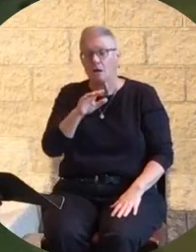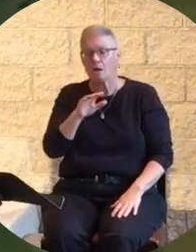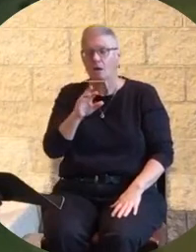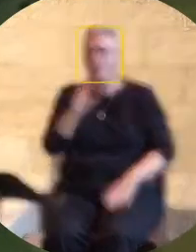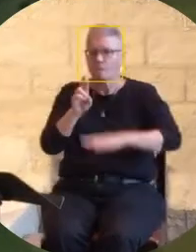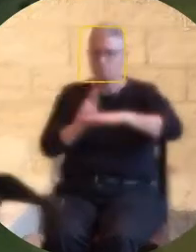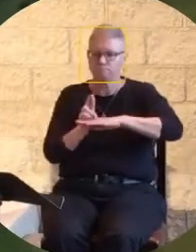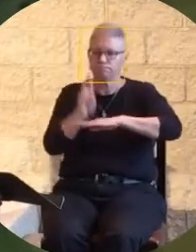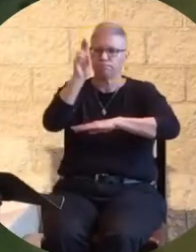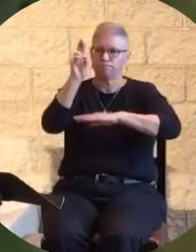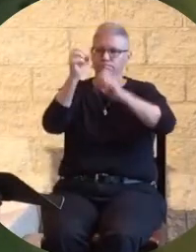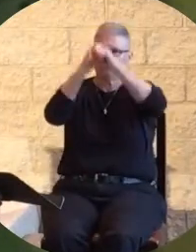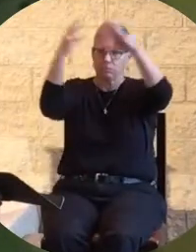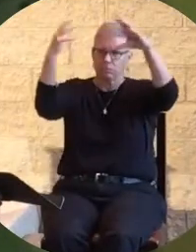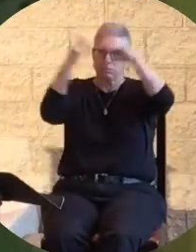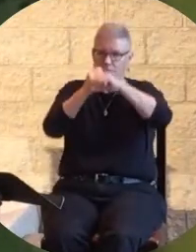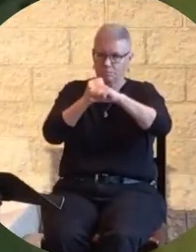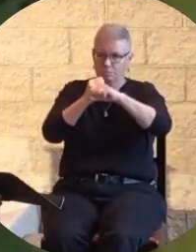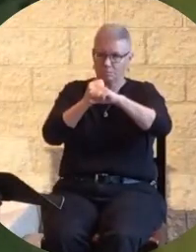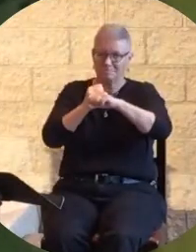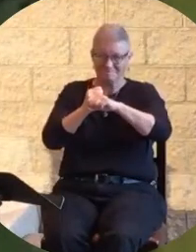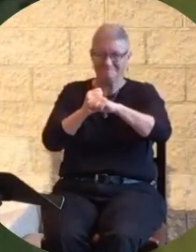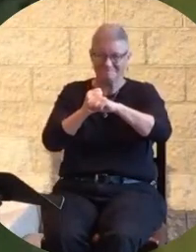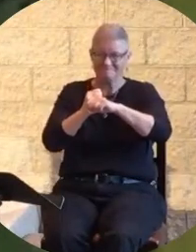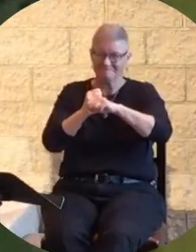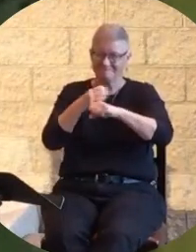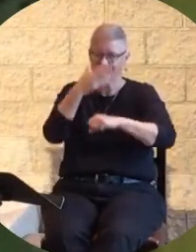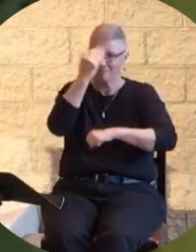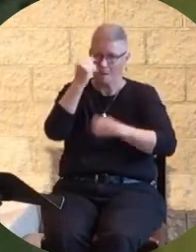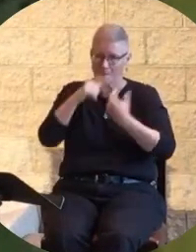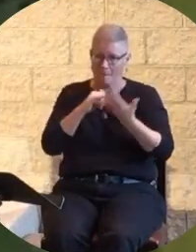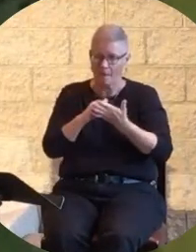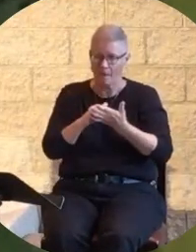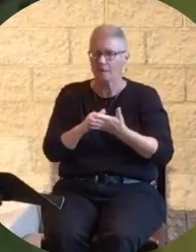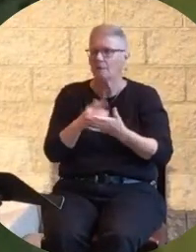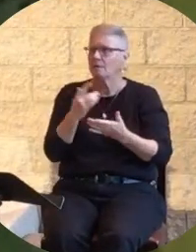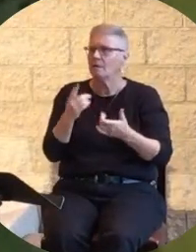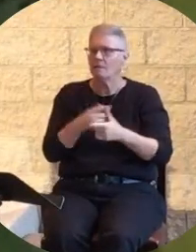in reentry. And then there was Katrina.